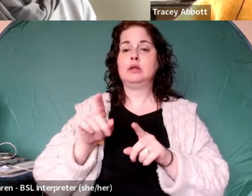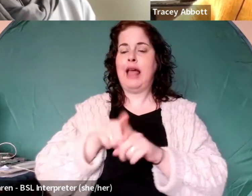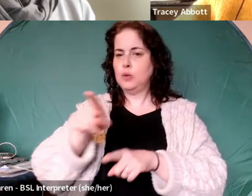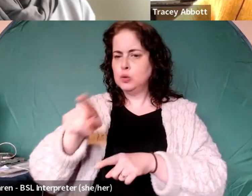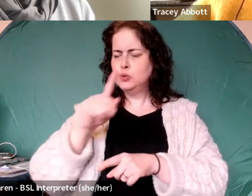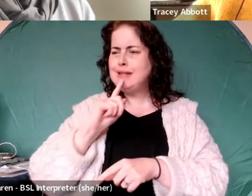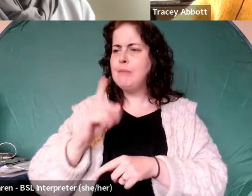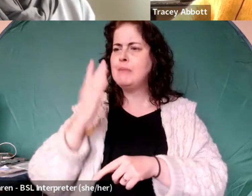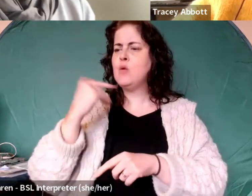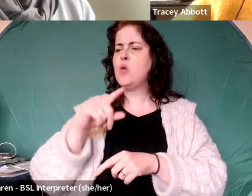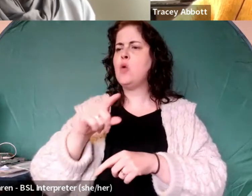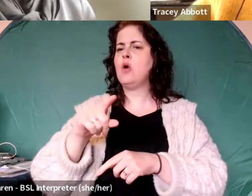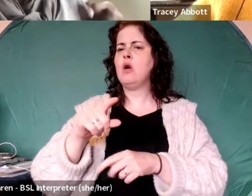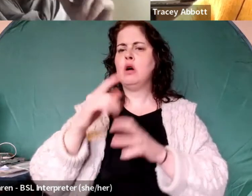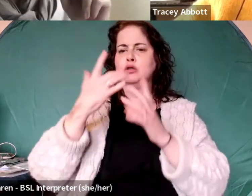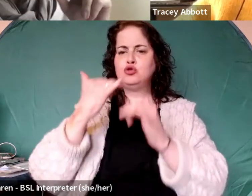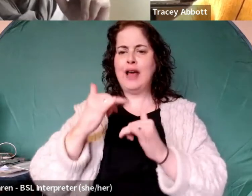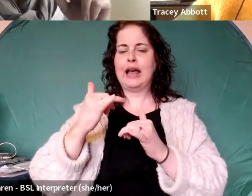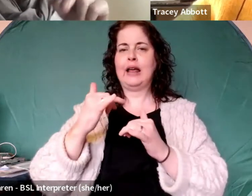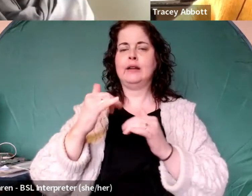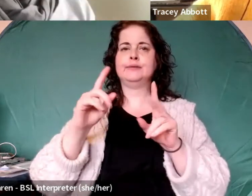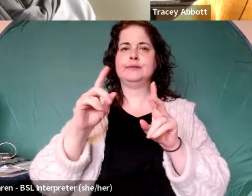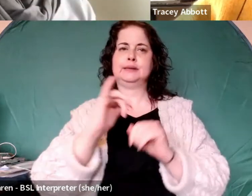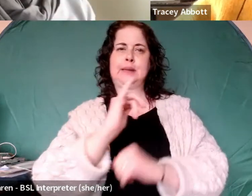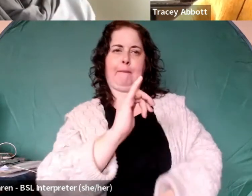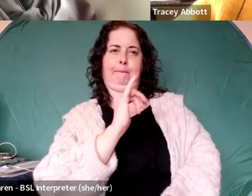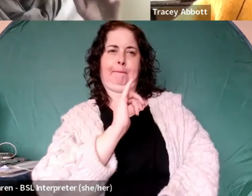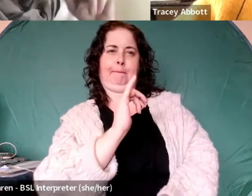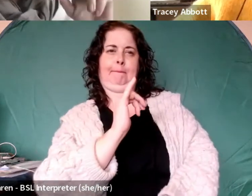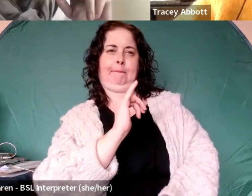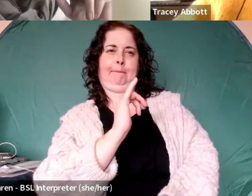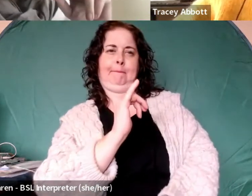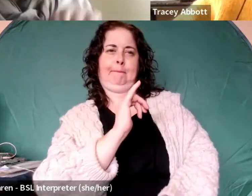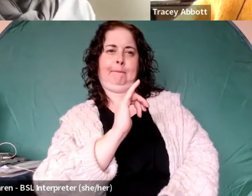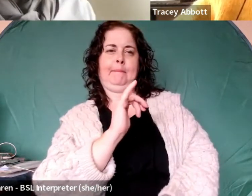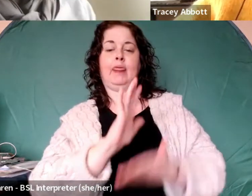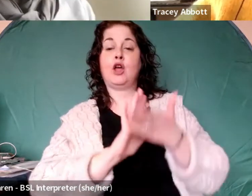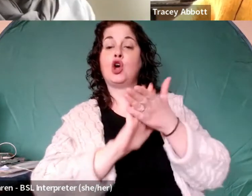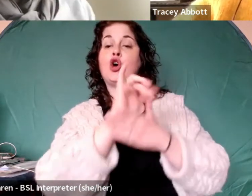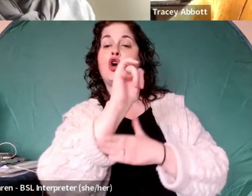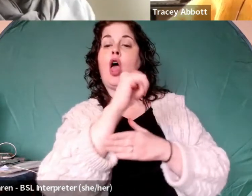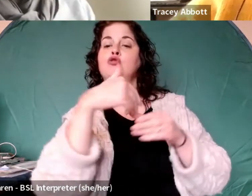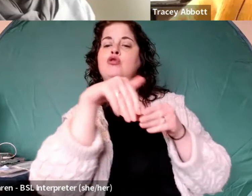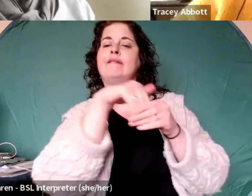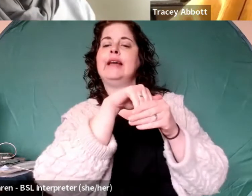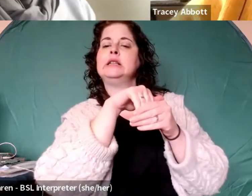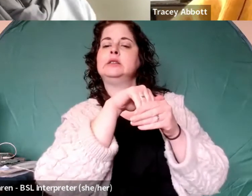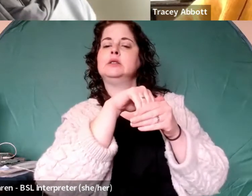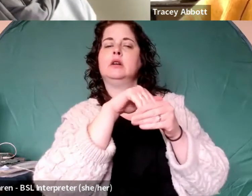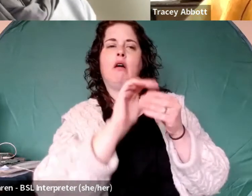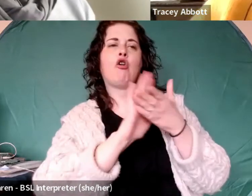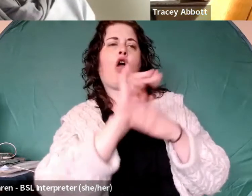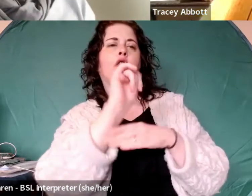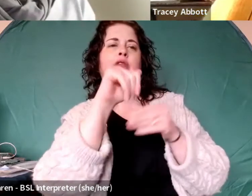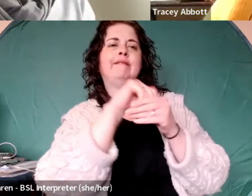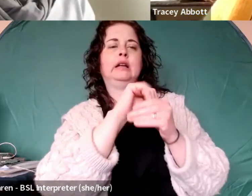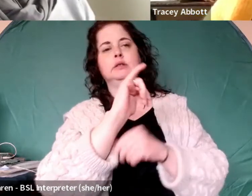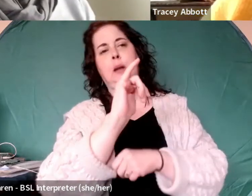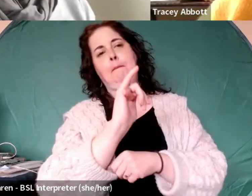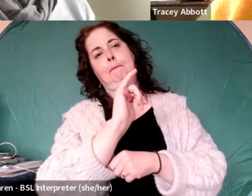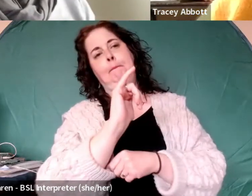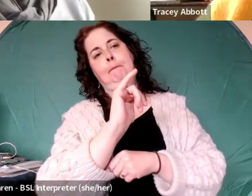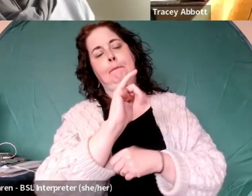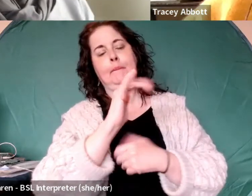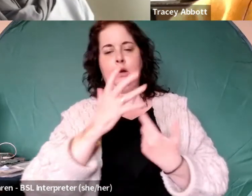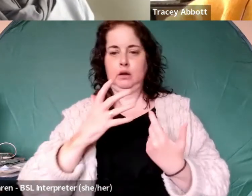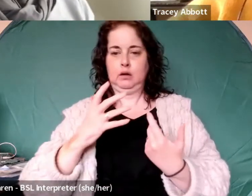about we're checking that you're one of us. Yeah. That culture fit. I hear people talk about culture fit. Yeah. And I wonder if